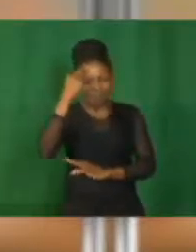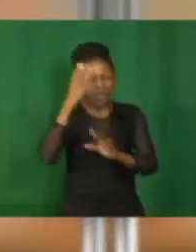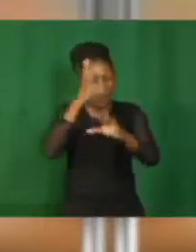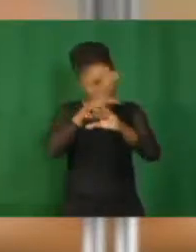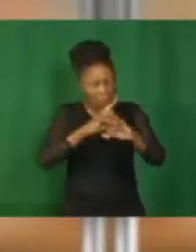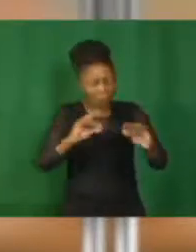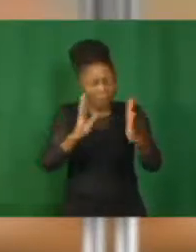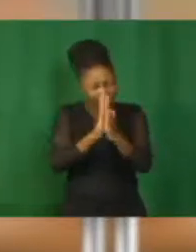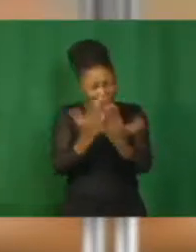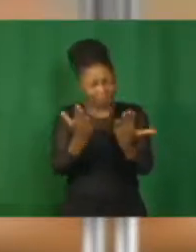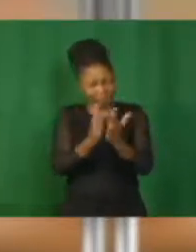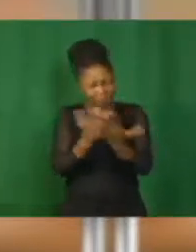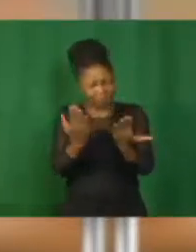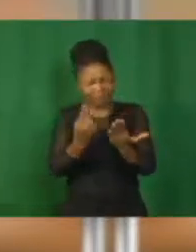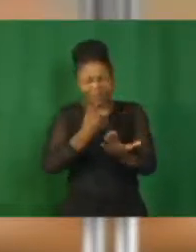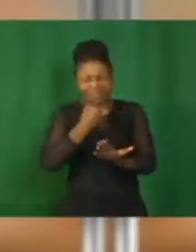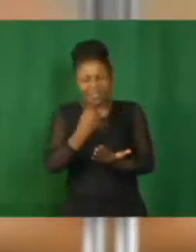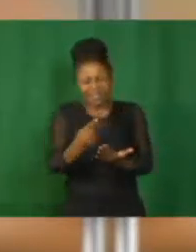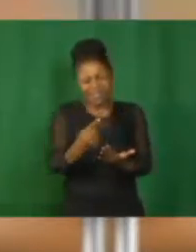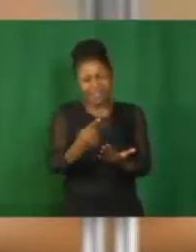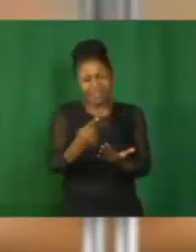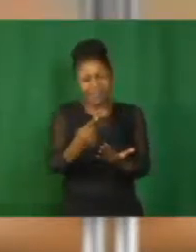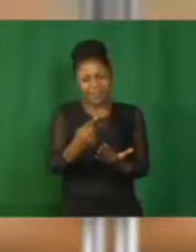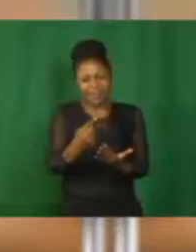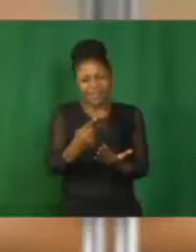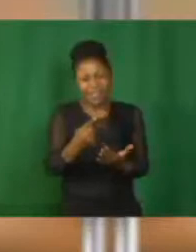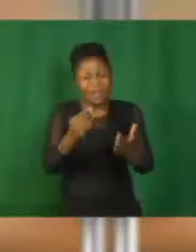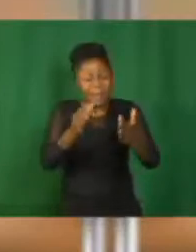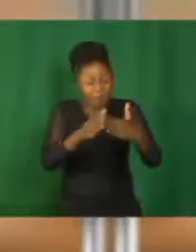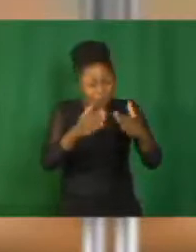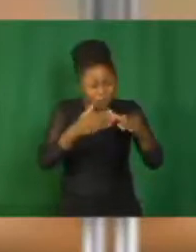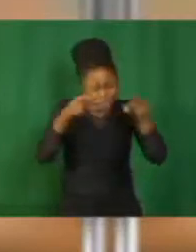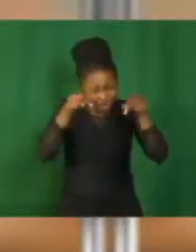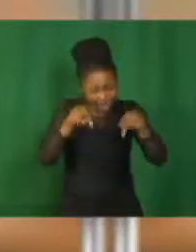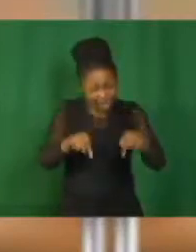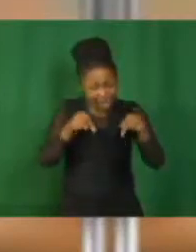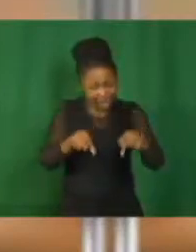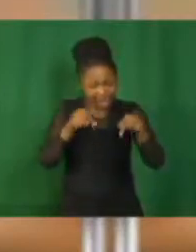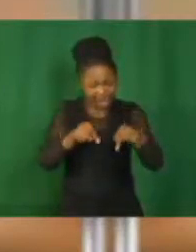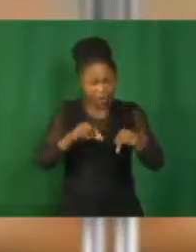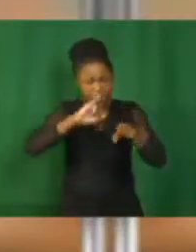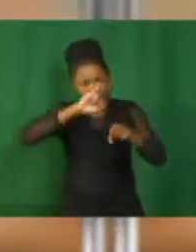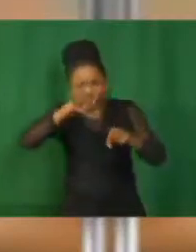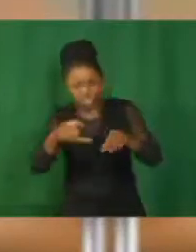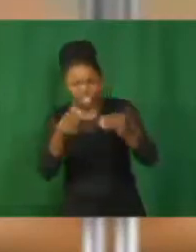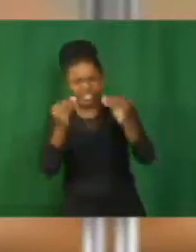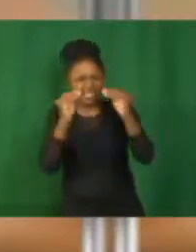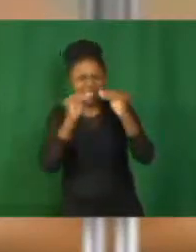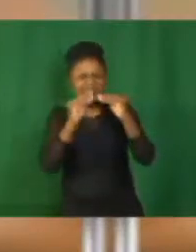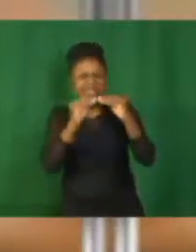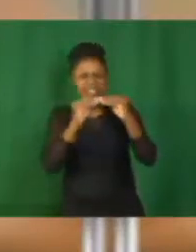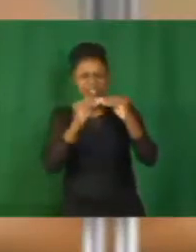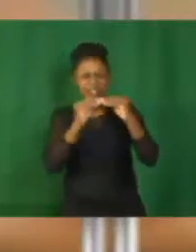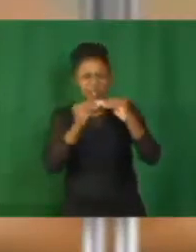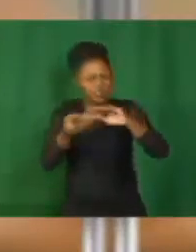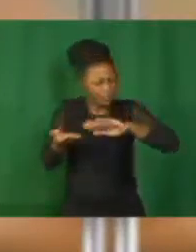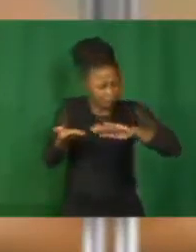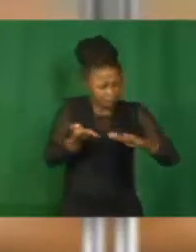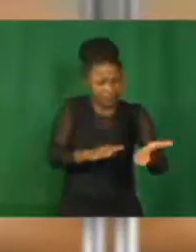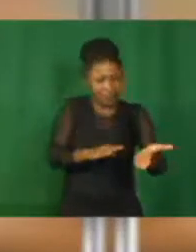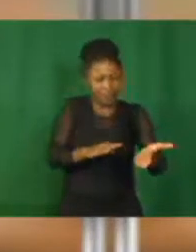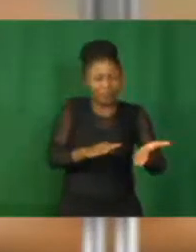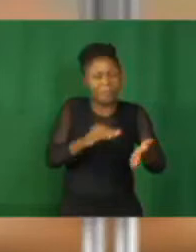scripture said that since Judas had died, now we need to do what? We need